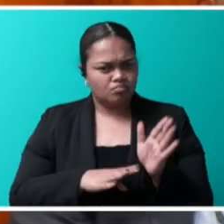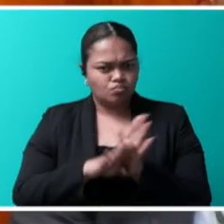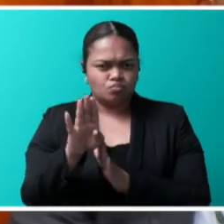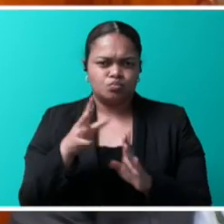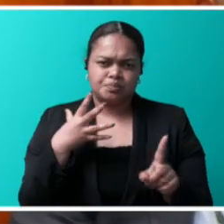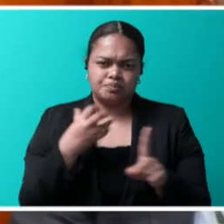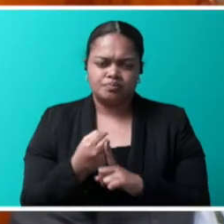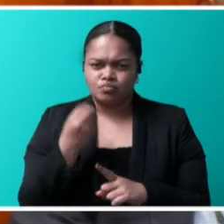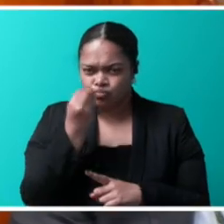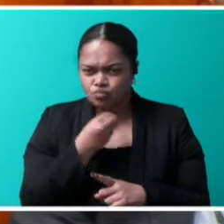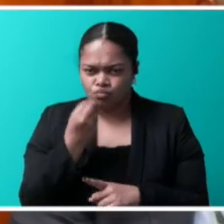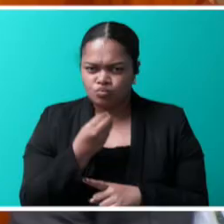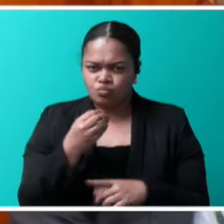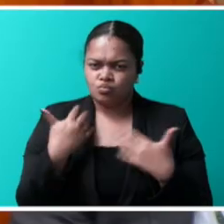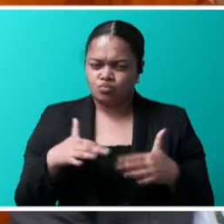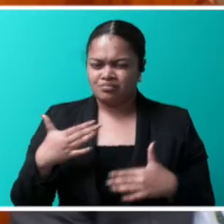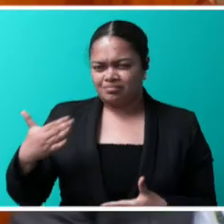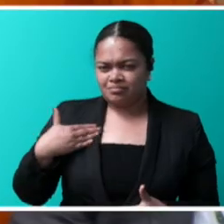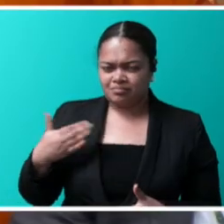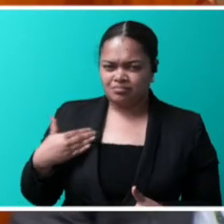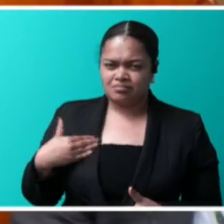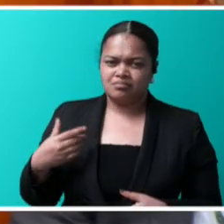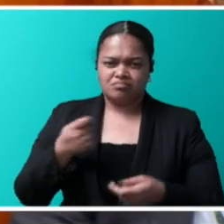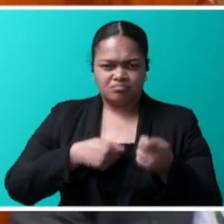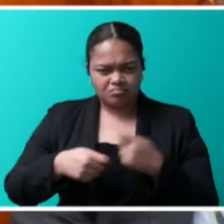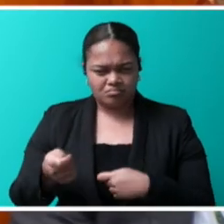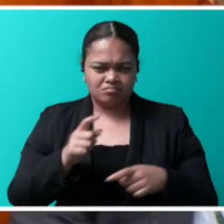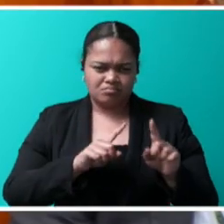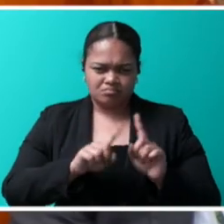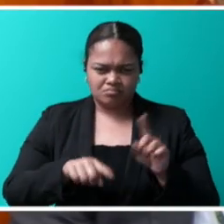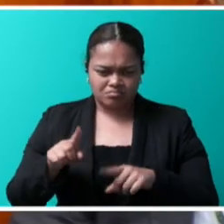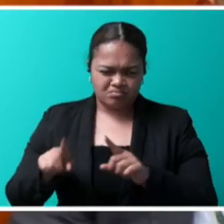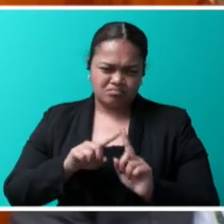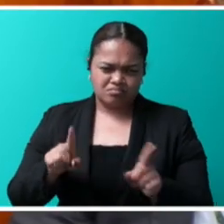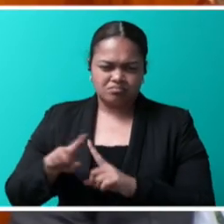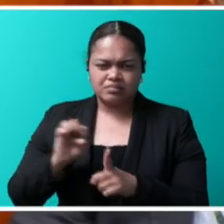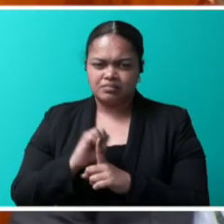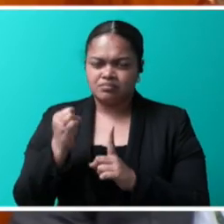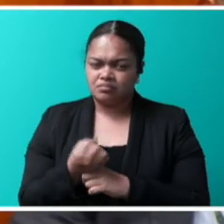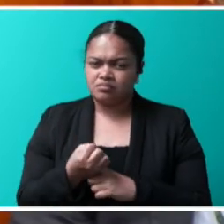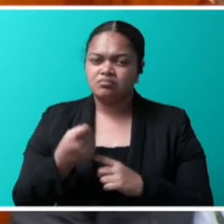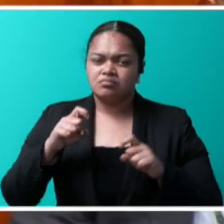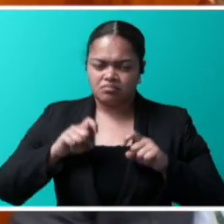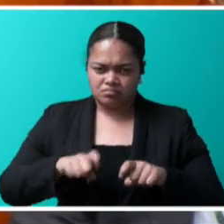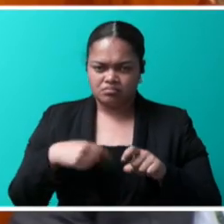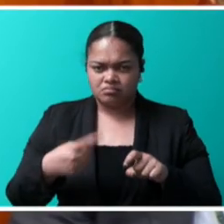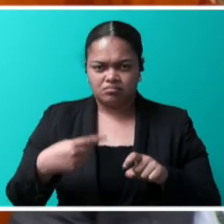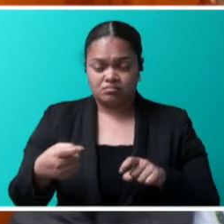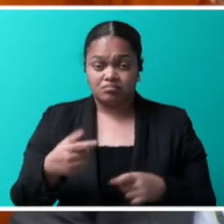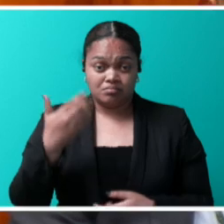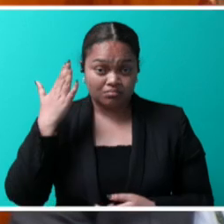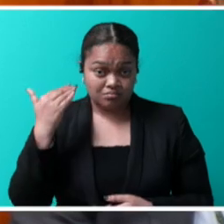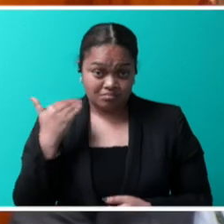on food production, trade, livelihood, biodiversity, and environmental sustainability. Ladies and